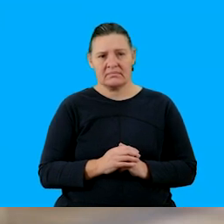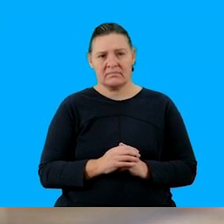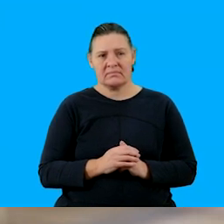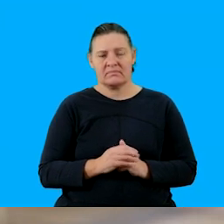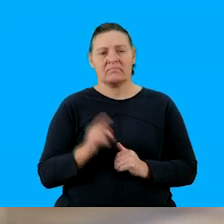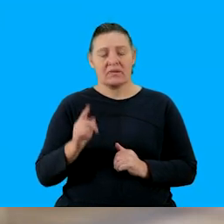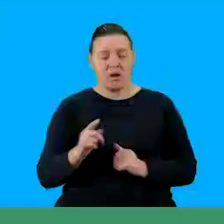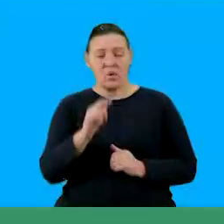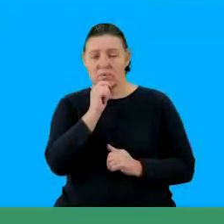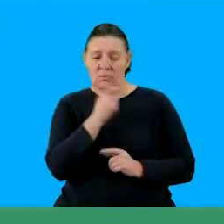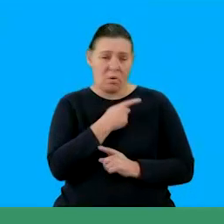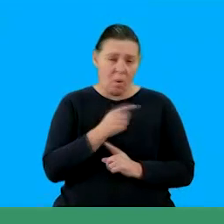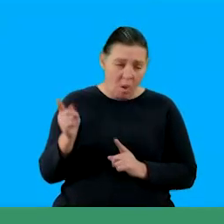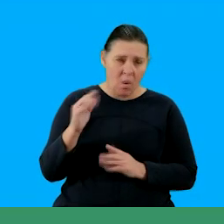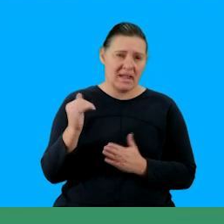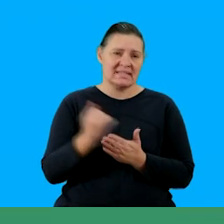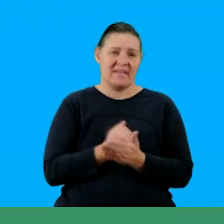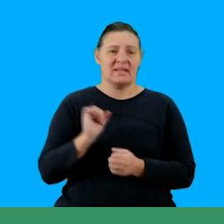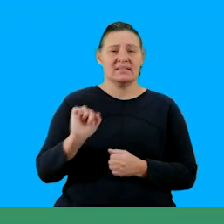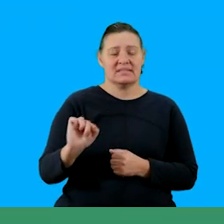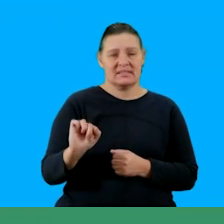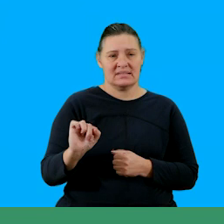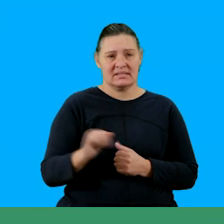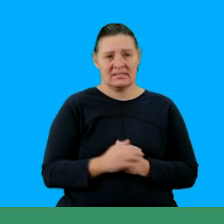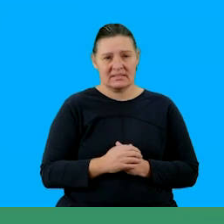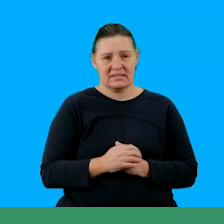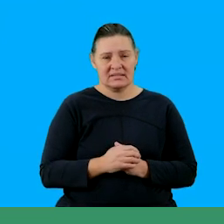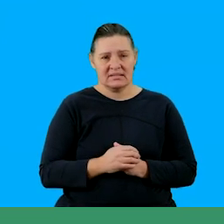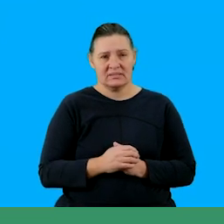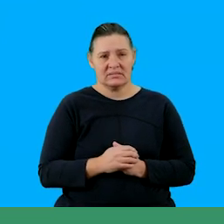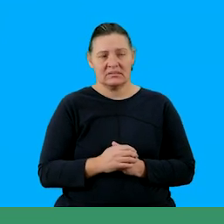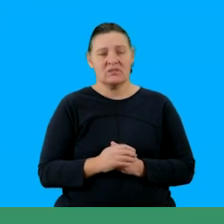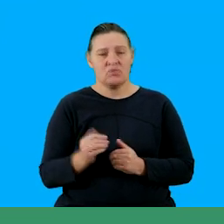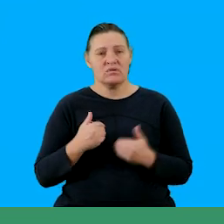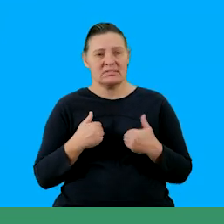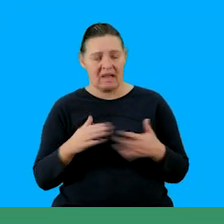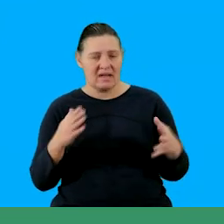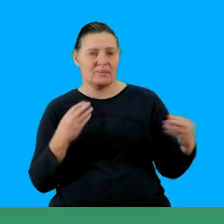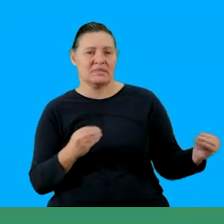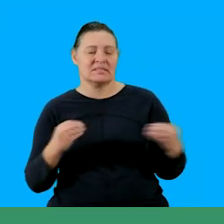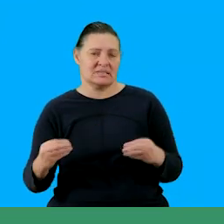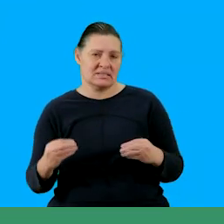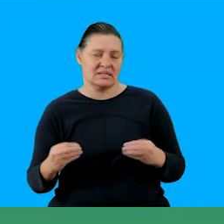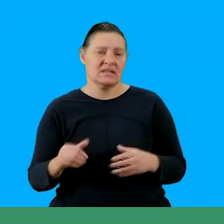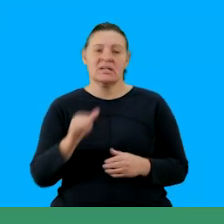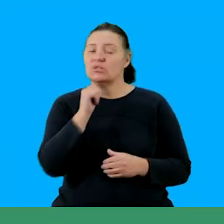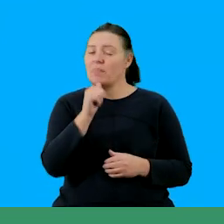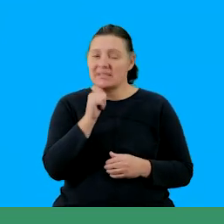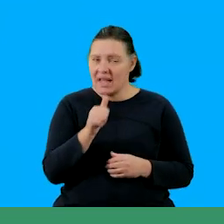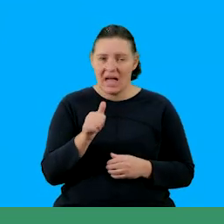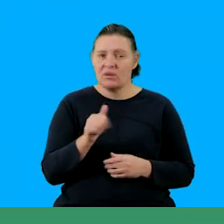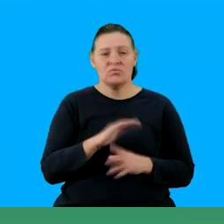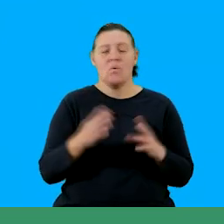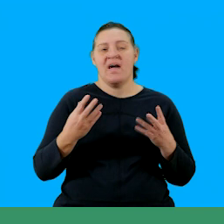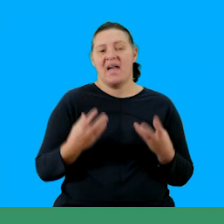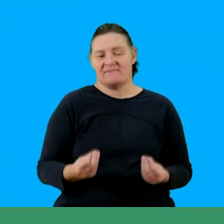Okay, she used all her savings. She used all her savings to start a business, even though she did